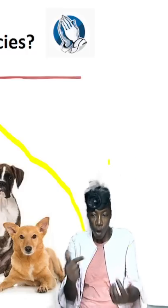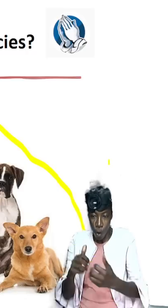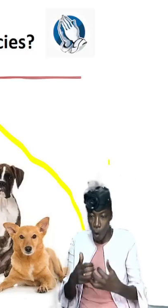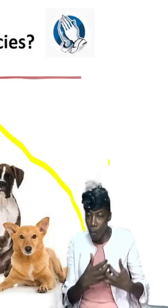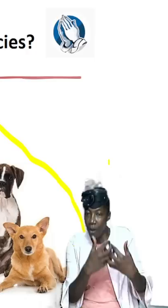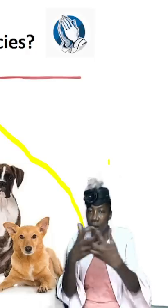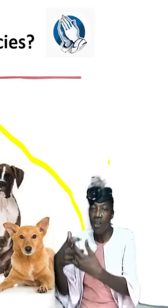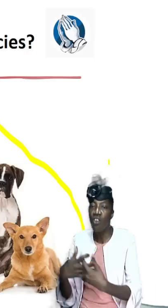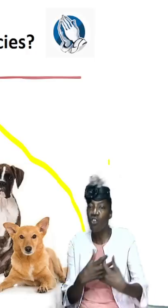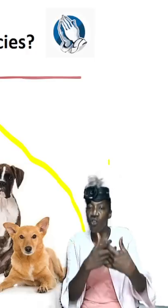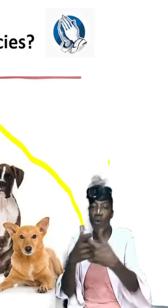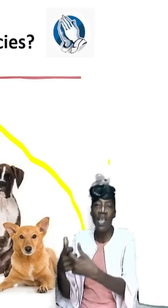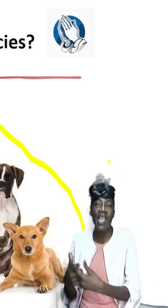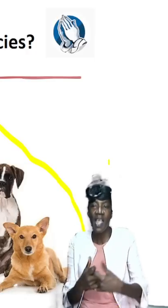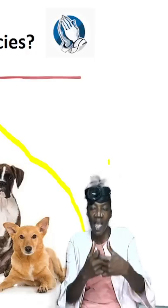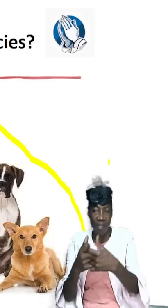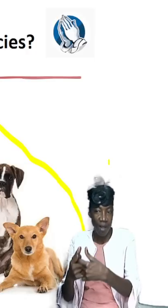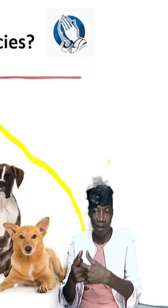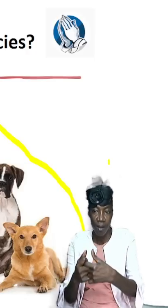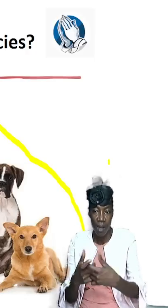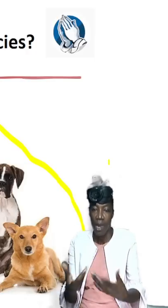to reproduce